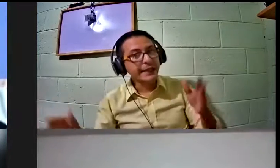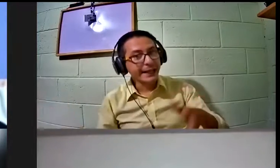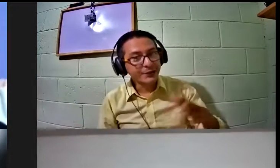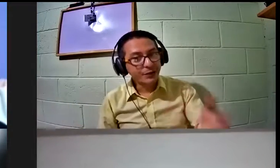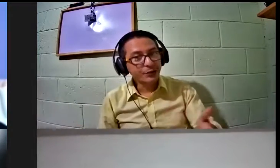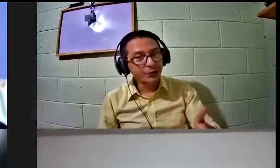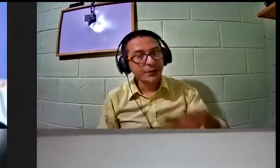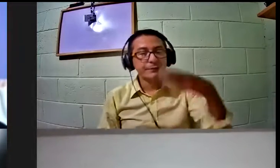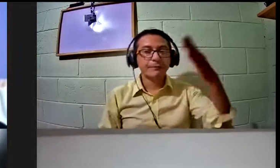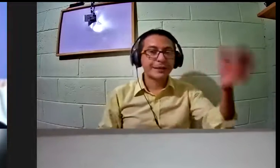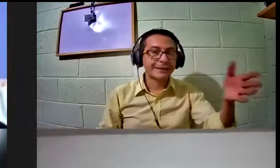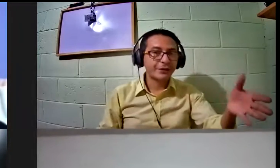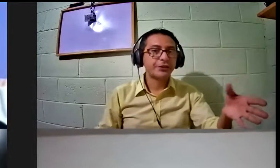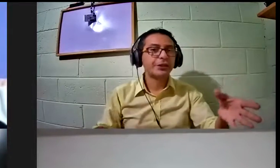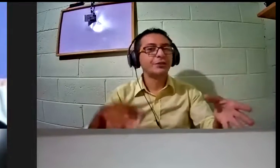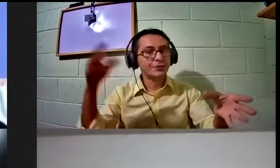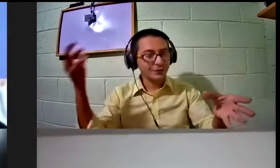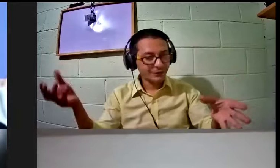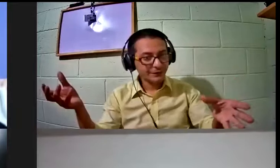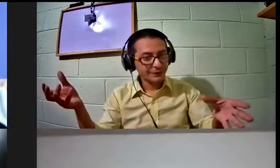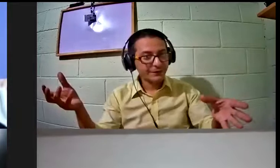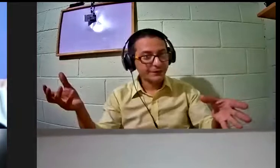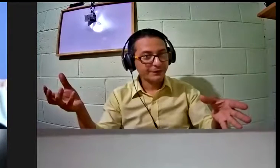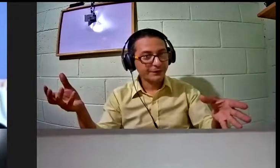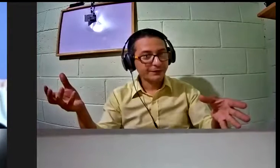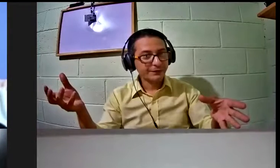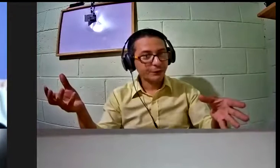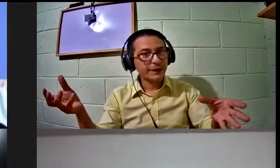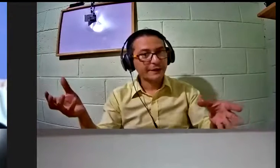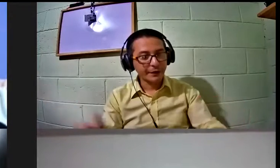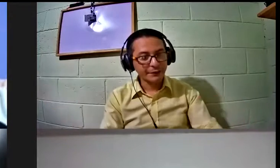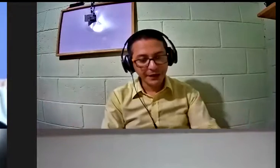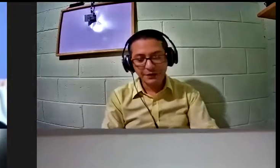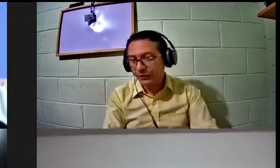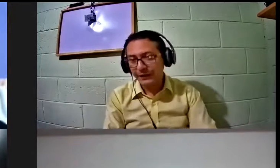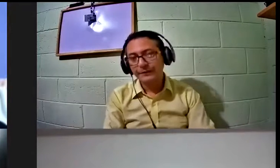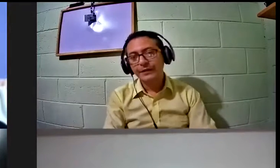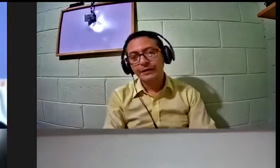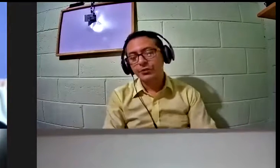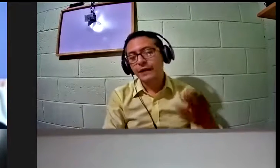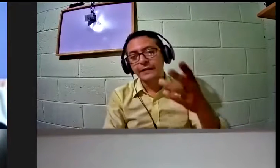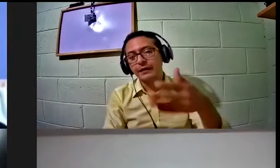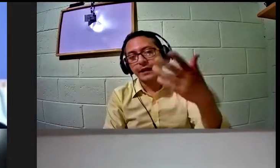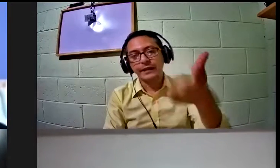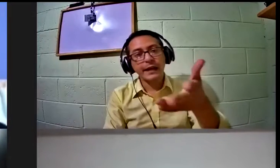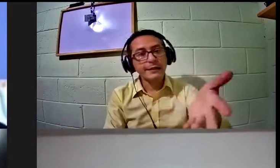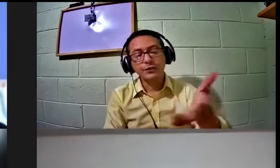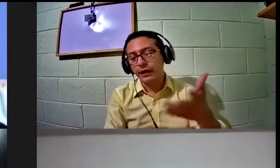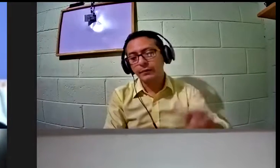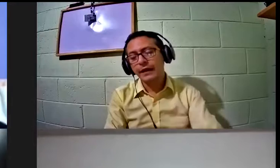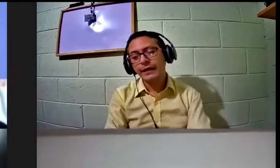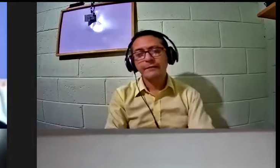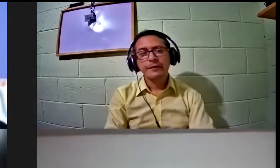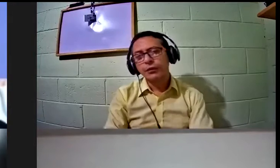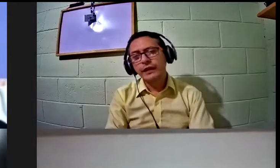they answer to you in present continuous with the time expression, okay? You ask them, like, I ask you,